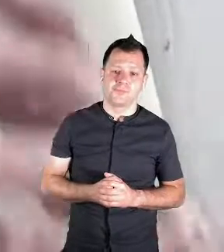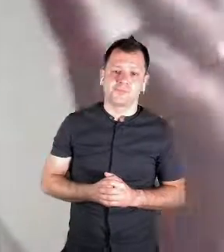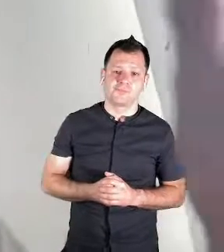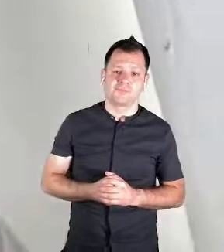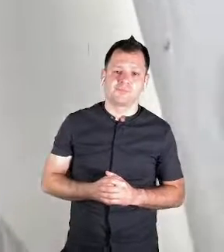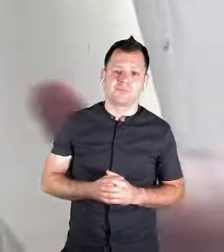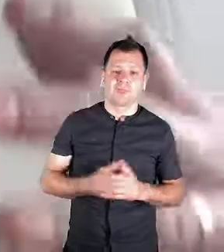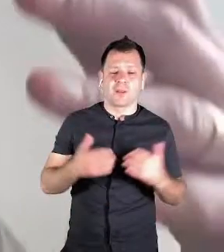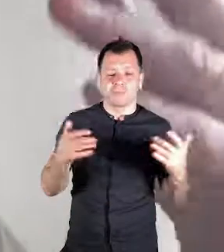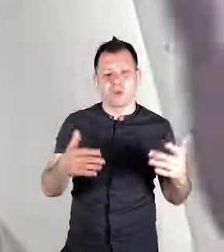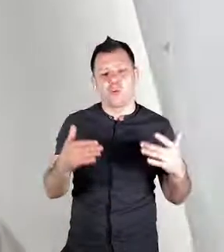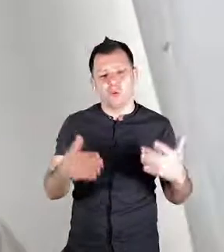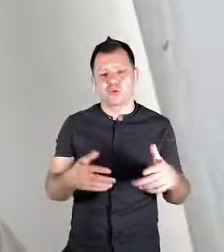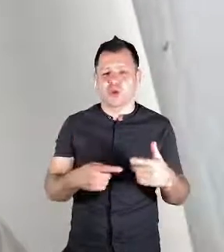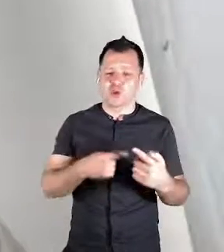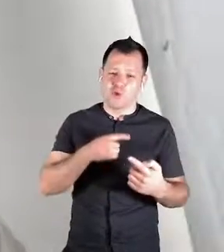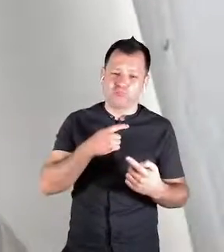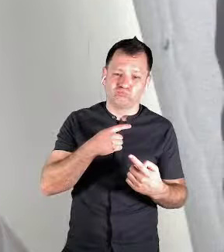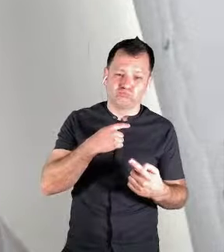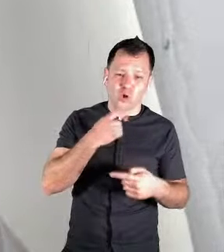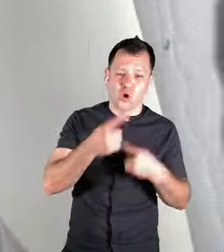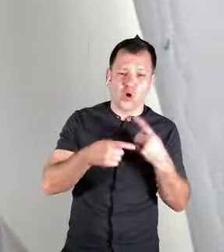not. That is not an exact